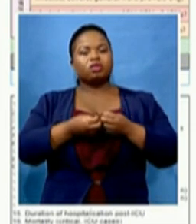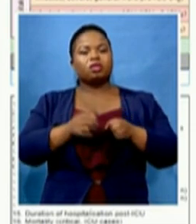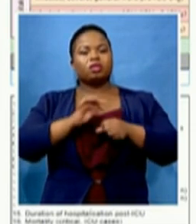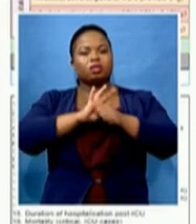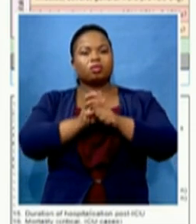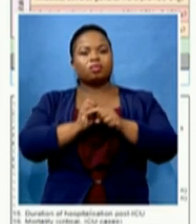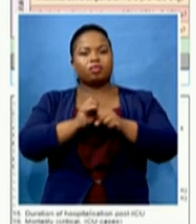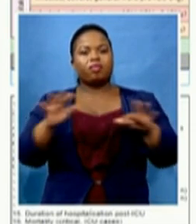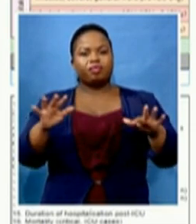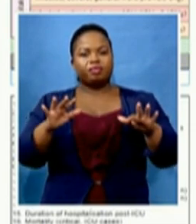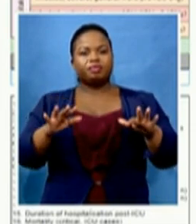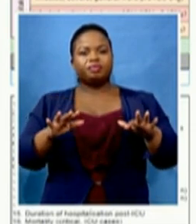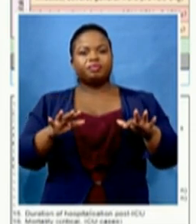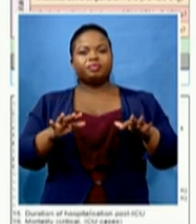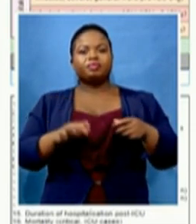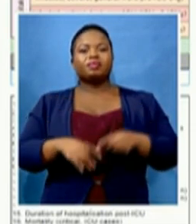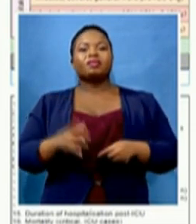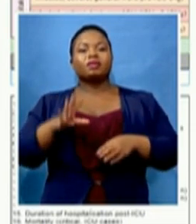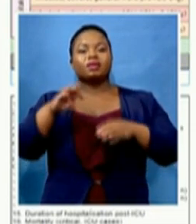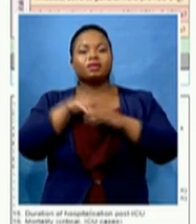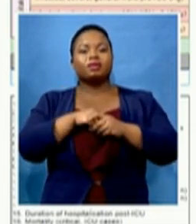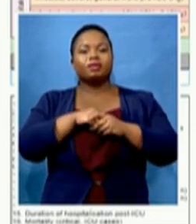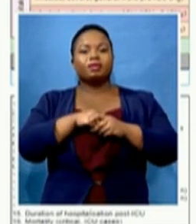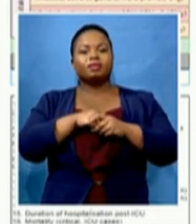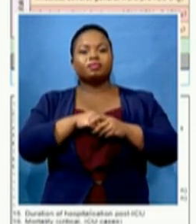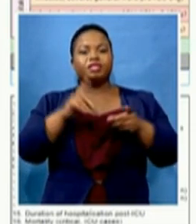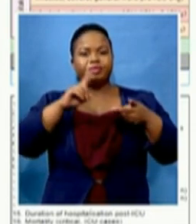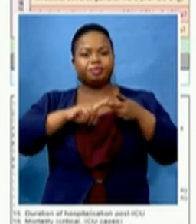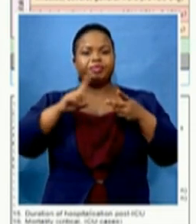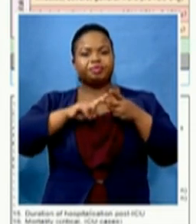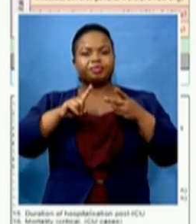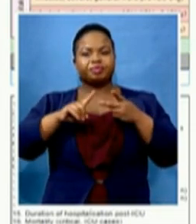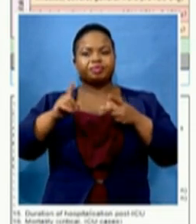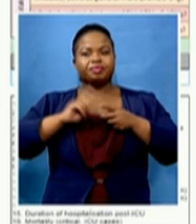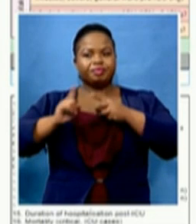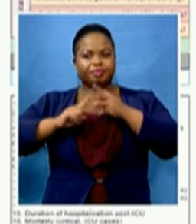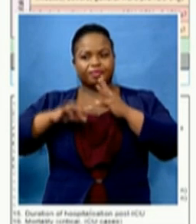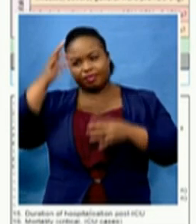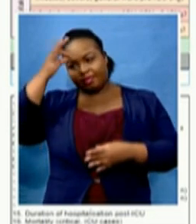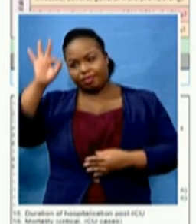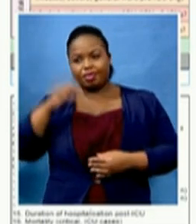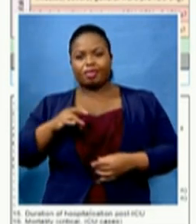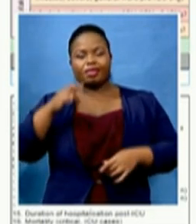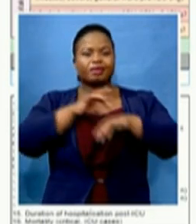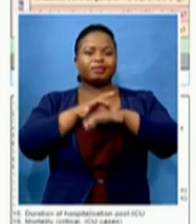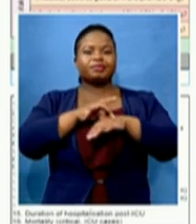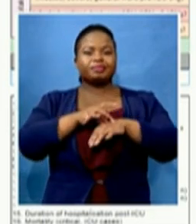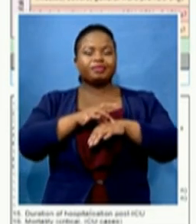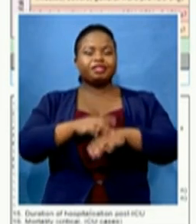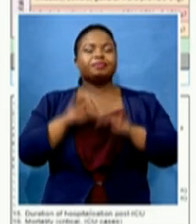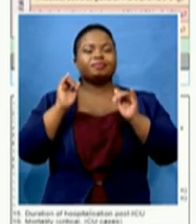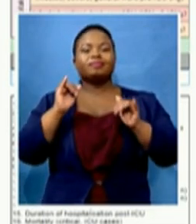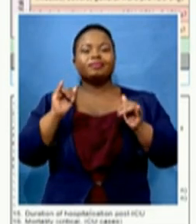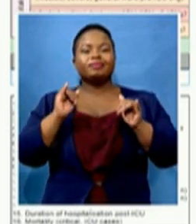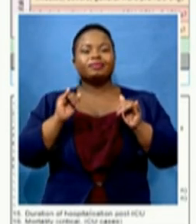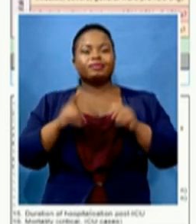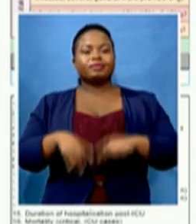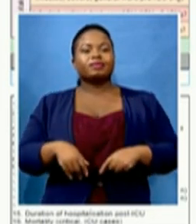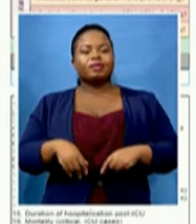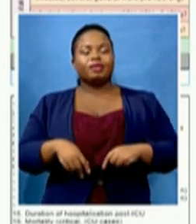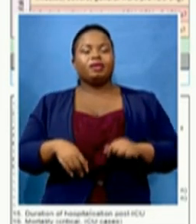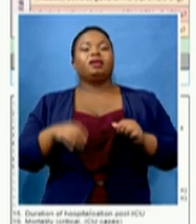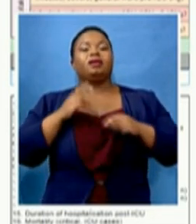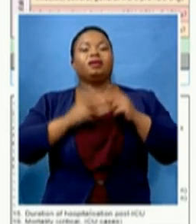states representing different disease severity, such as asymptomatic, mild, severe, and critical, as well as the treatment pathway,